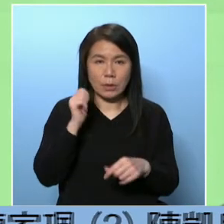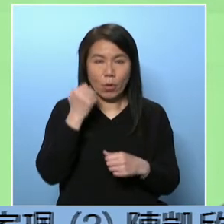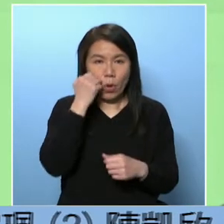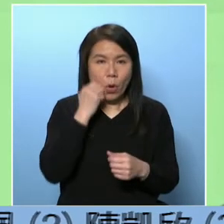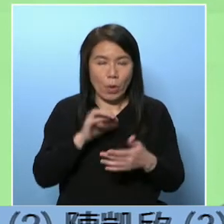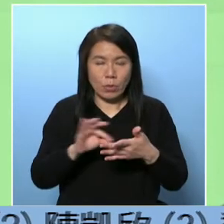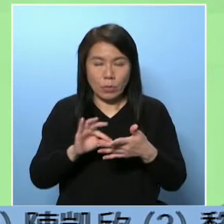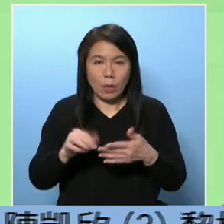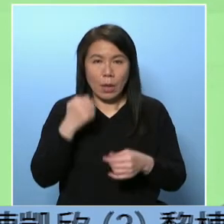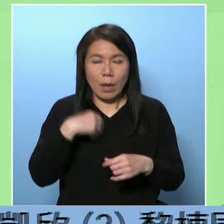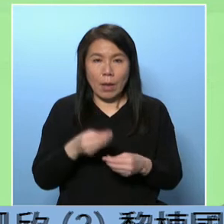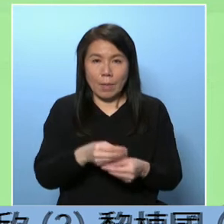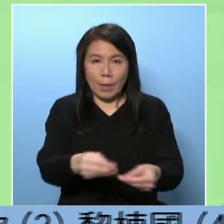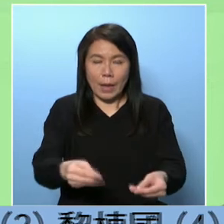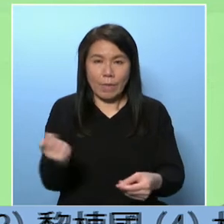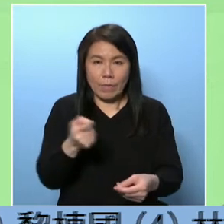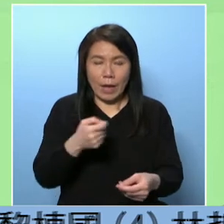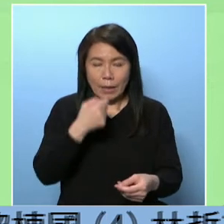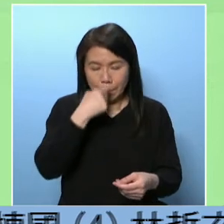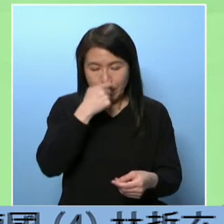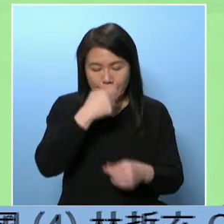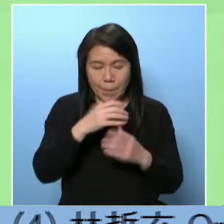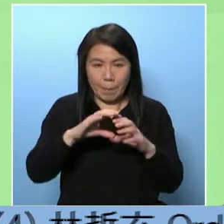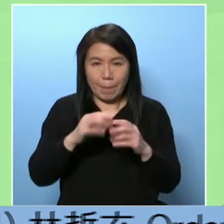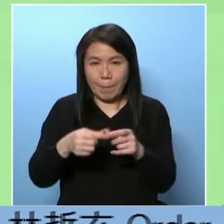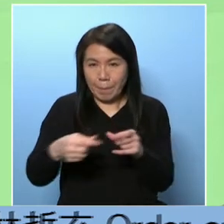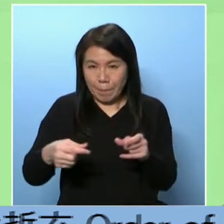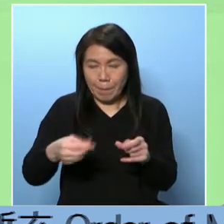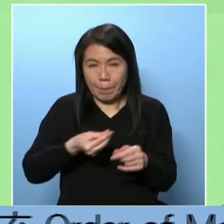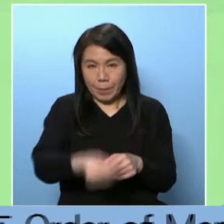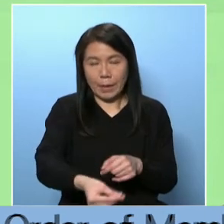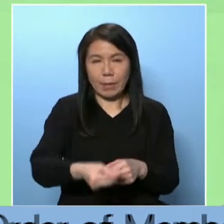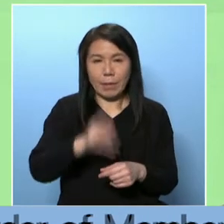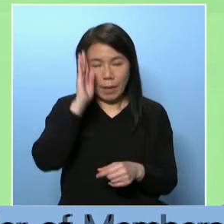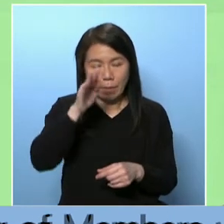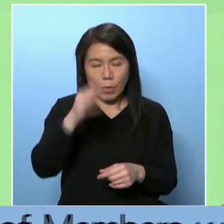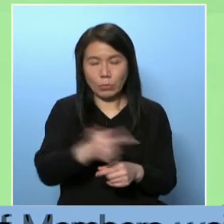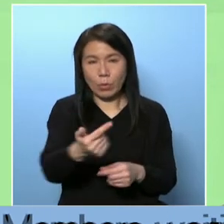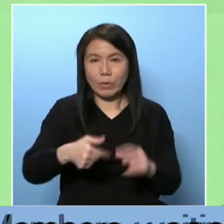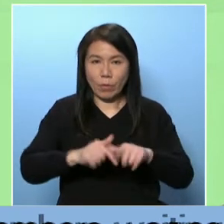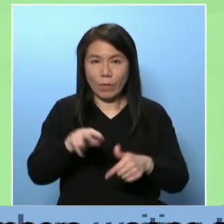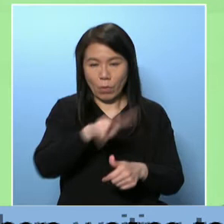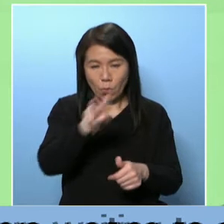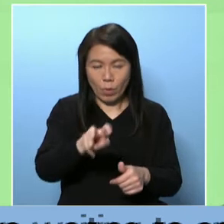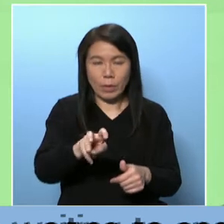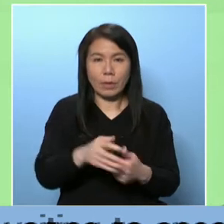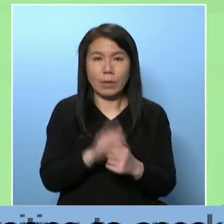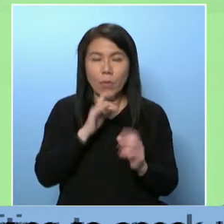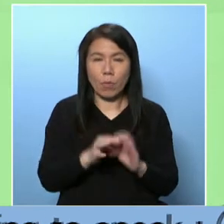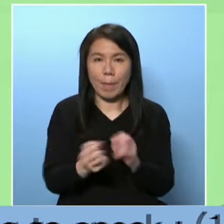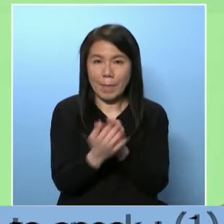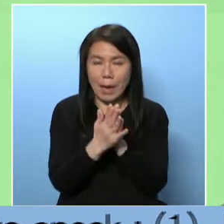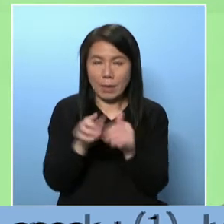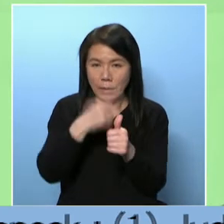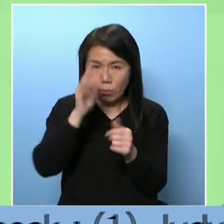in particular for RCHE's elders, rapid test kits should also be distributed so that we can have a